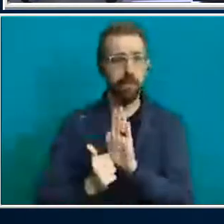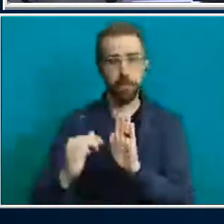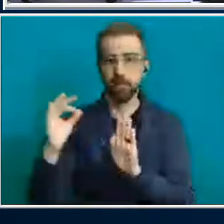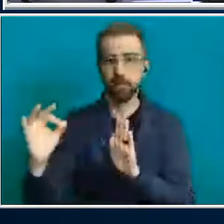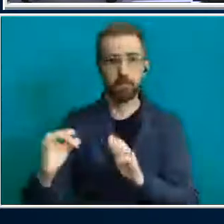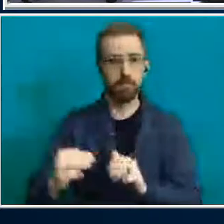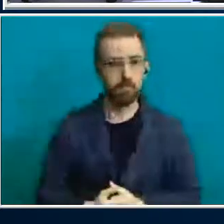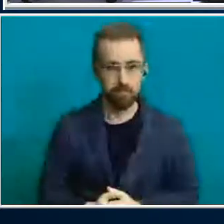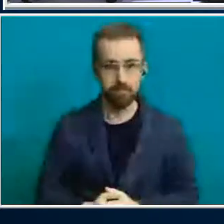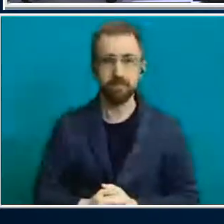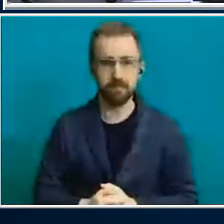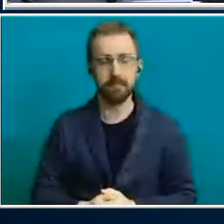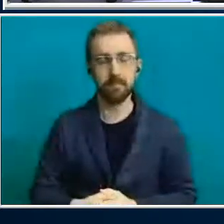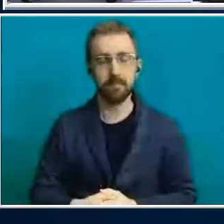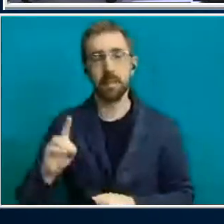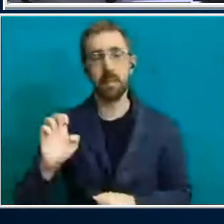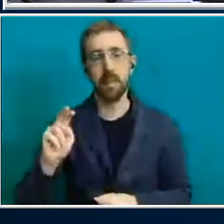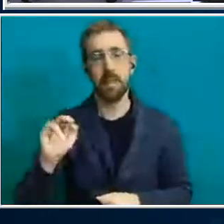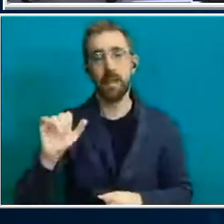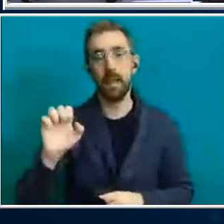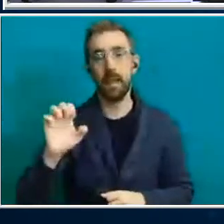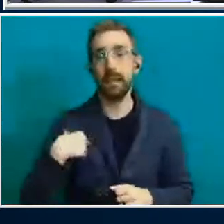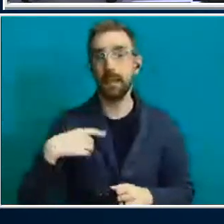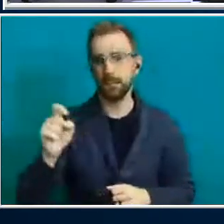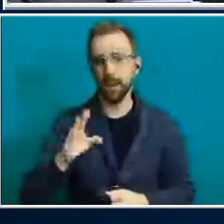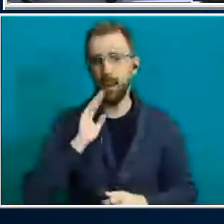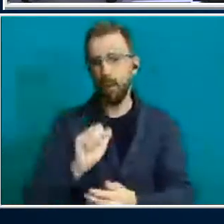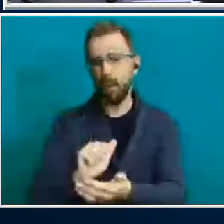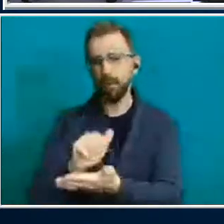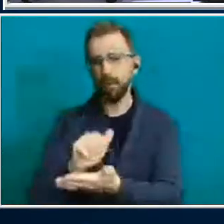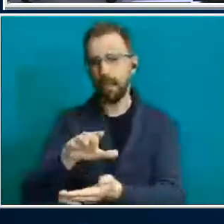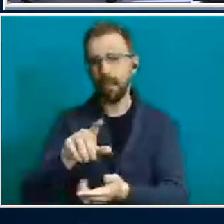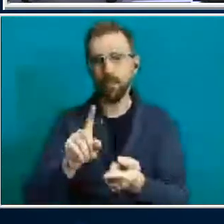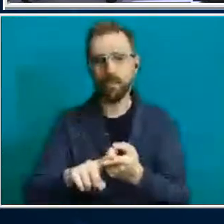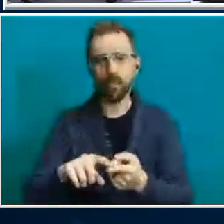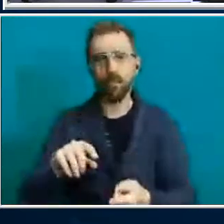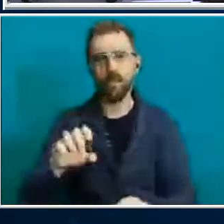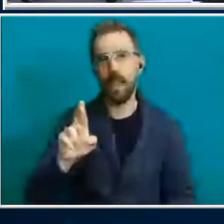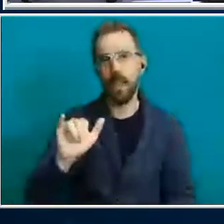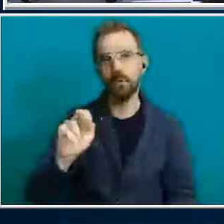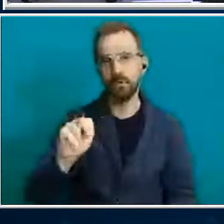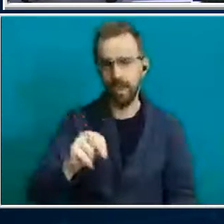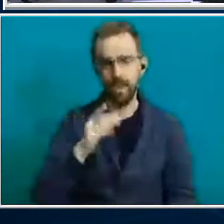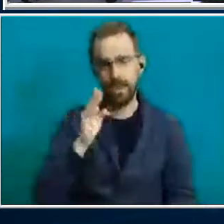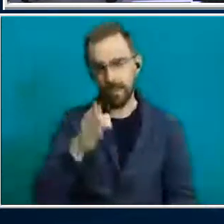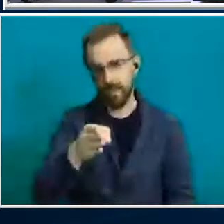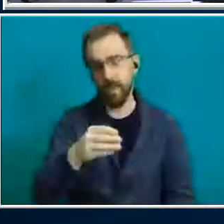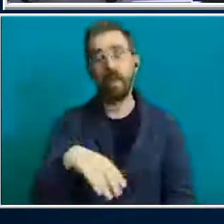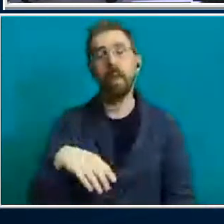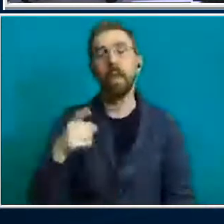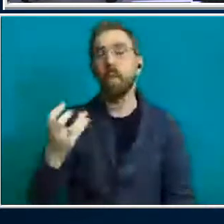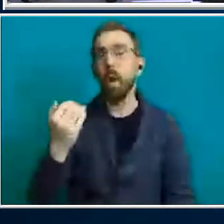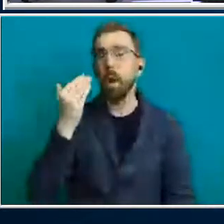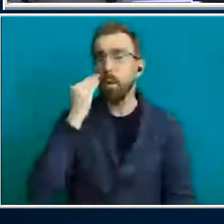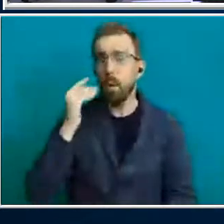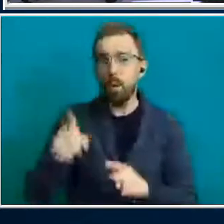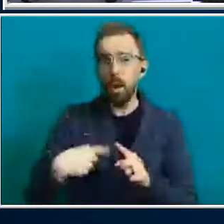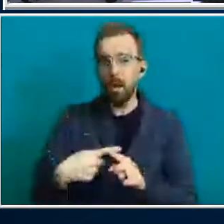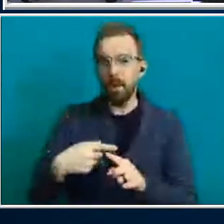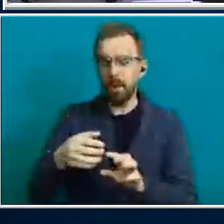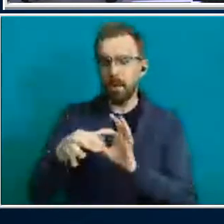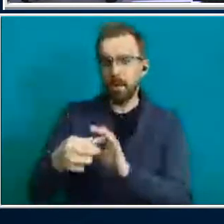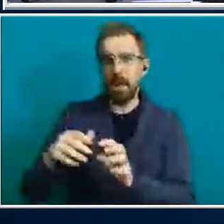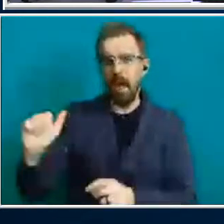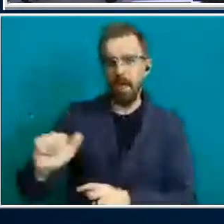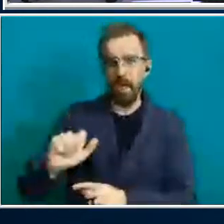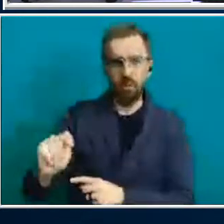Denise has a question, and I'll send this one to Erin. Denise wants to know, when it comes to athletic trainers, what do you do